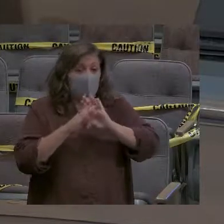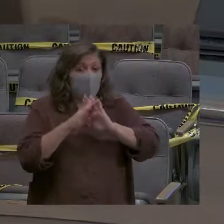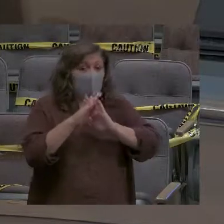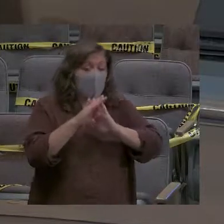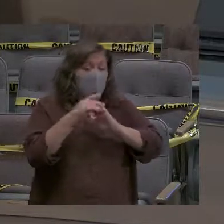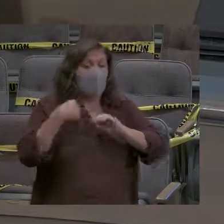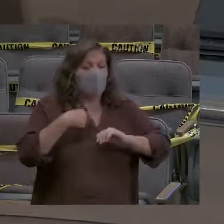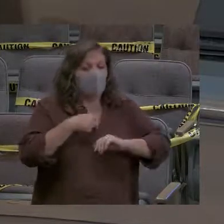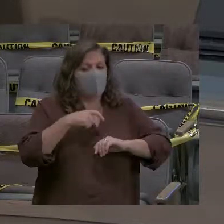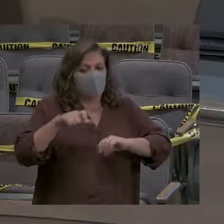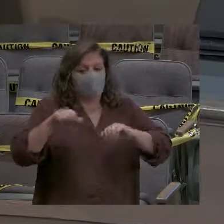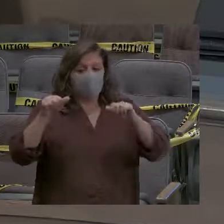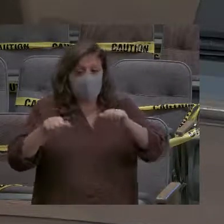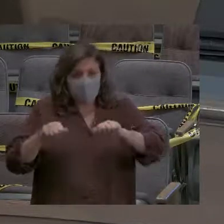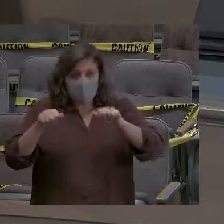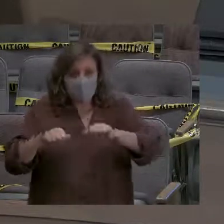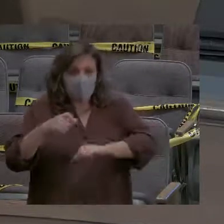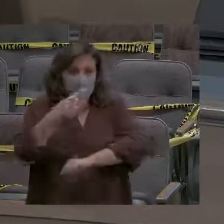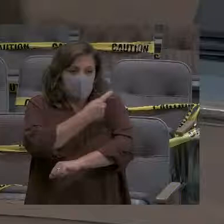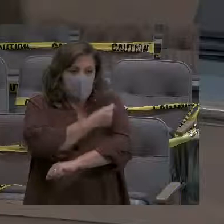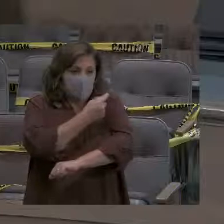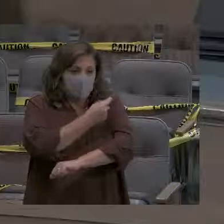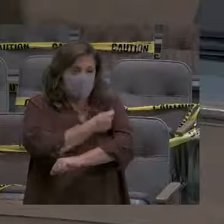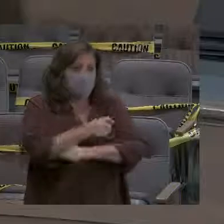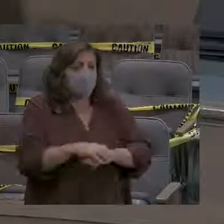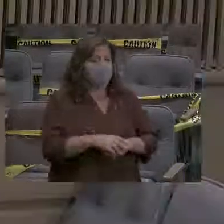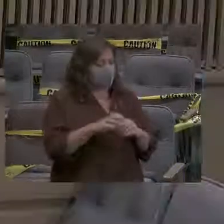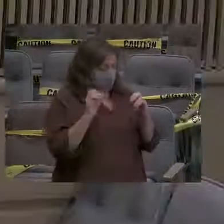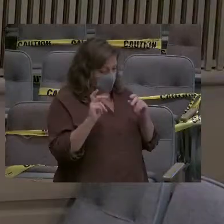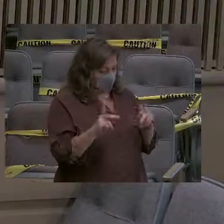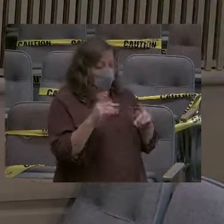a vaccine. And my final question,